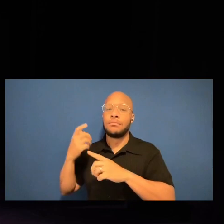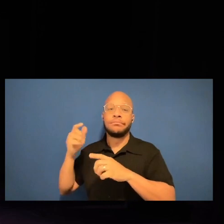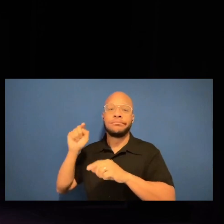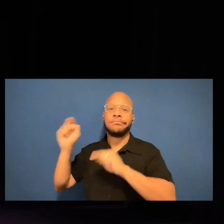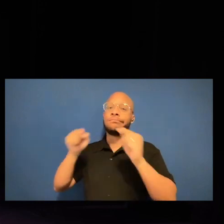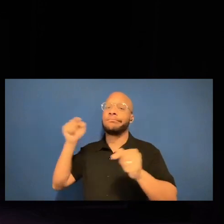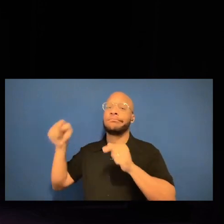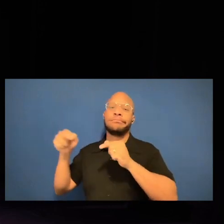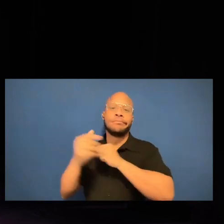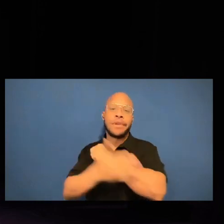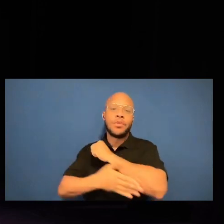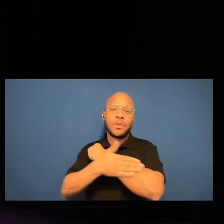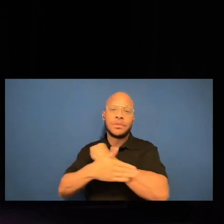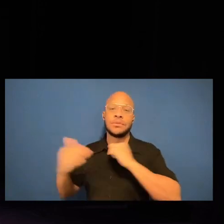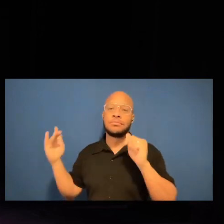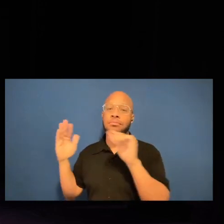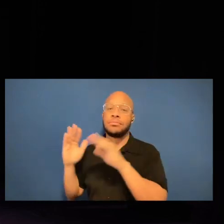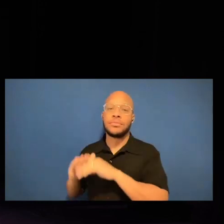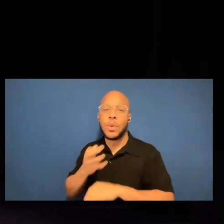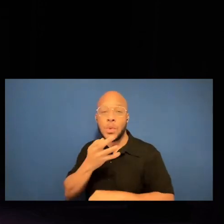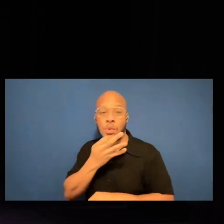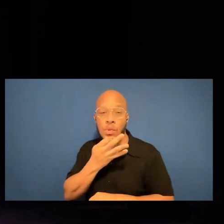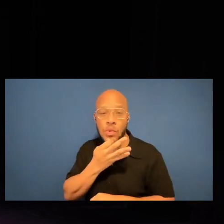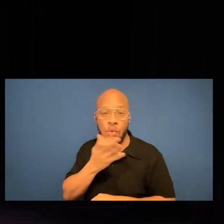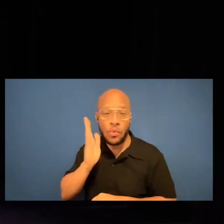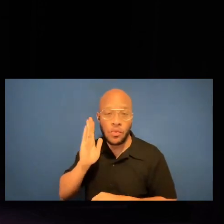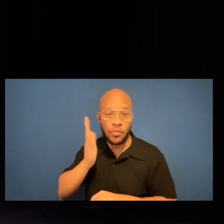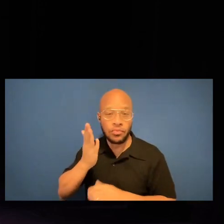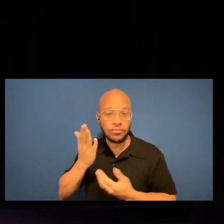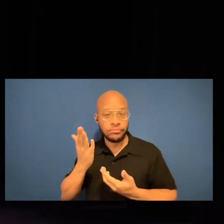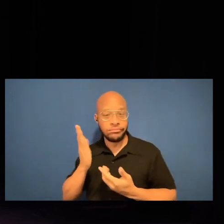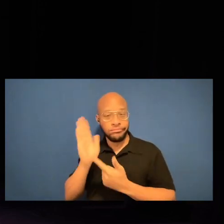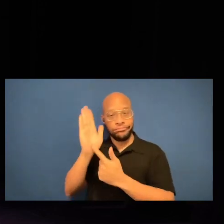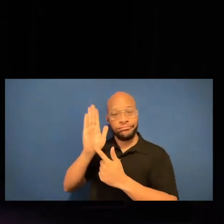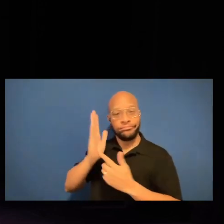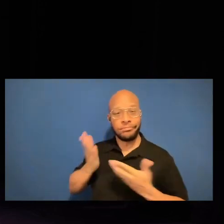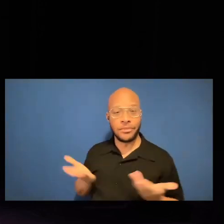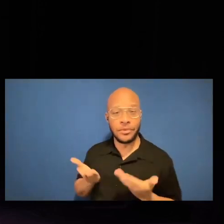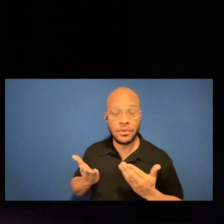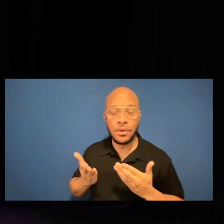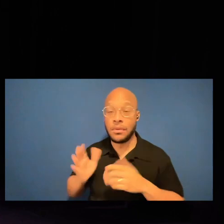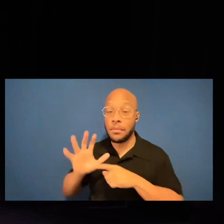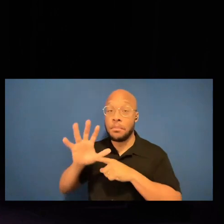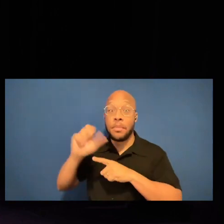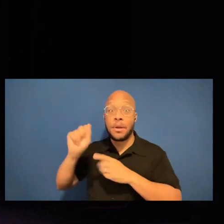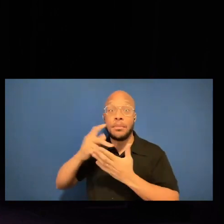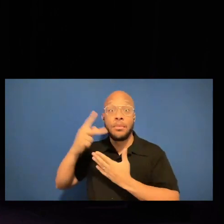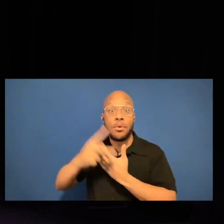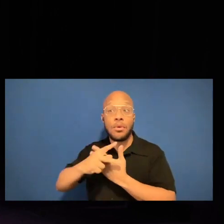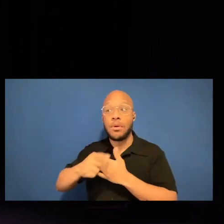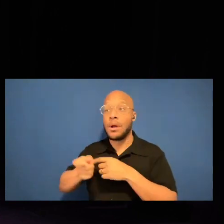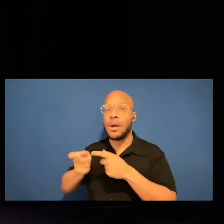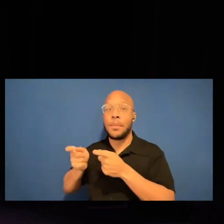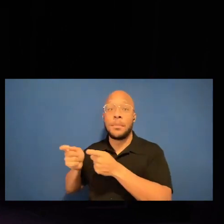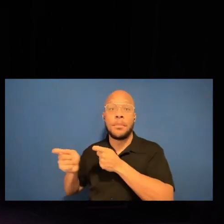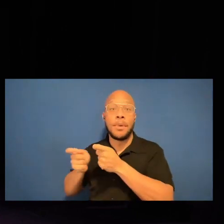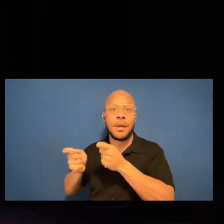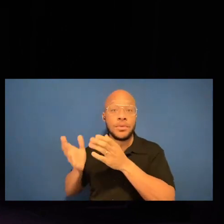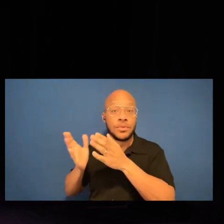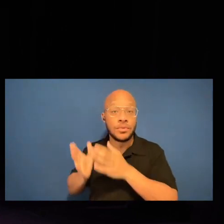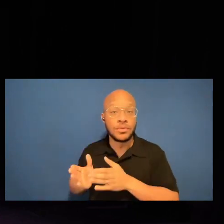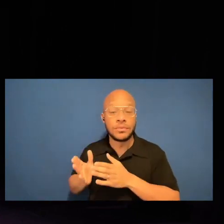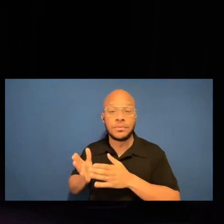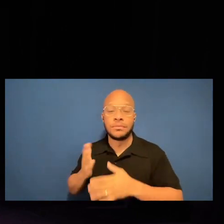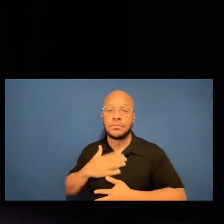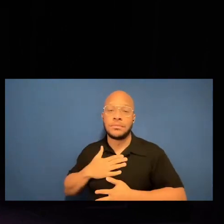An amazing program and amazing artists and managers. I've been able to talk to them a little bit. The